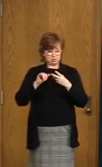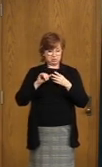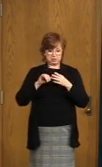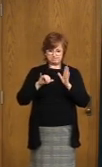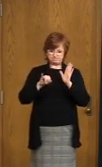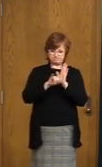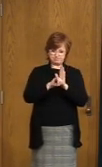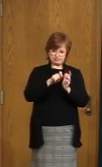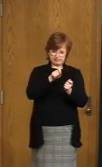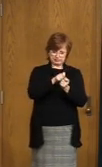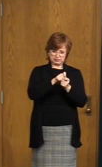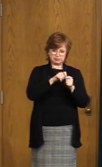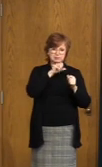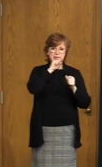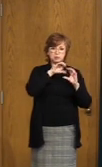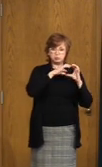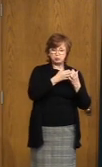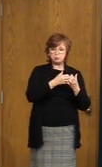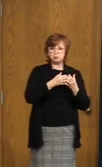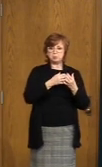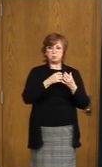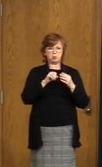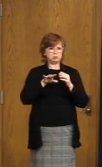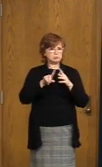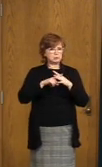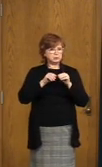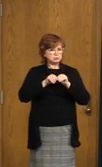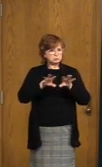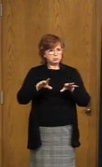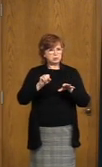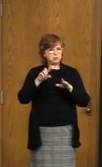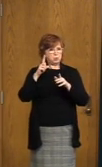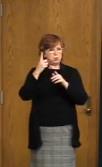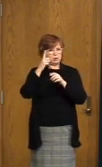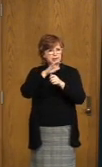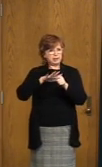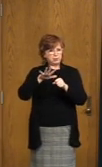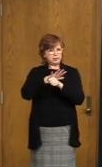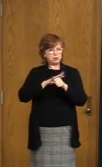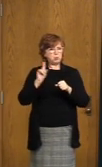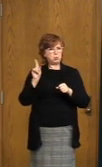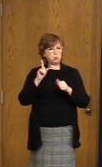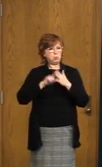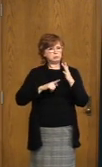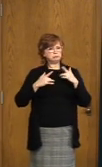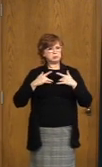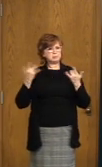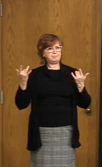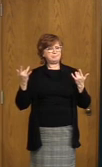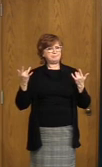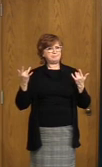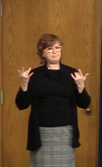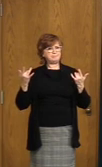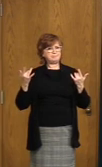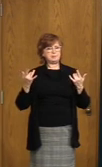have on where we're seeing numbers? Because we've had numbers going up and down as far as total testing. Yeah, so